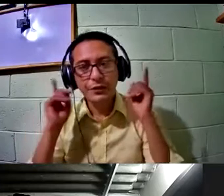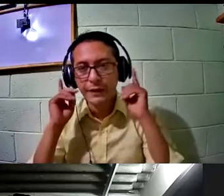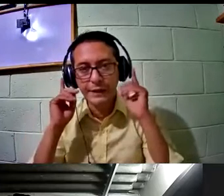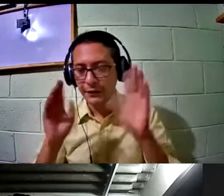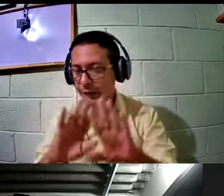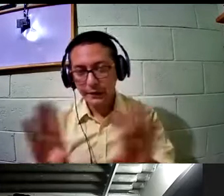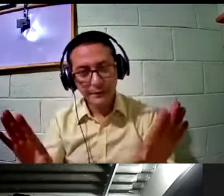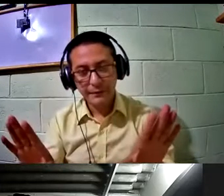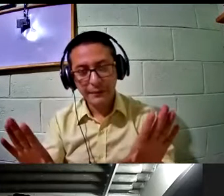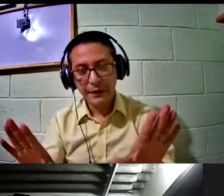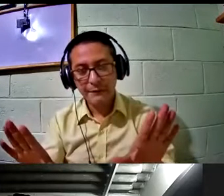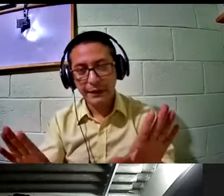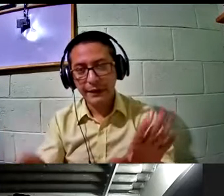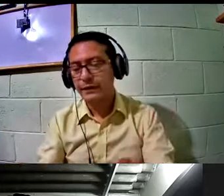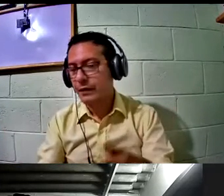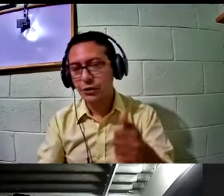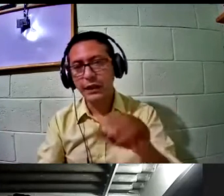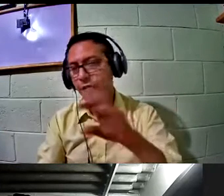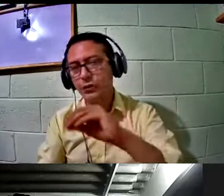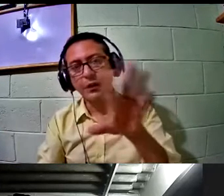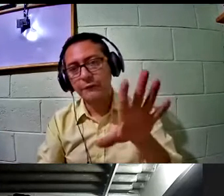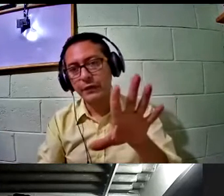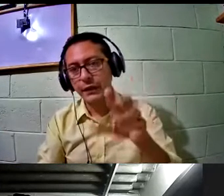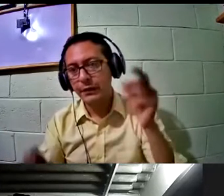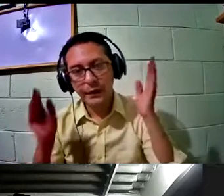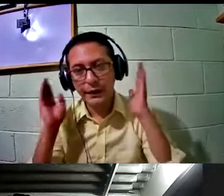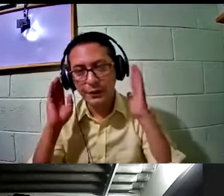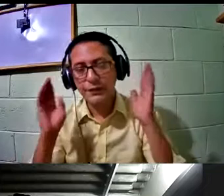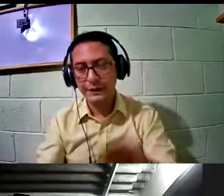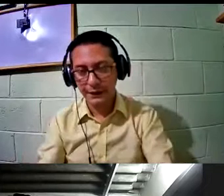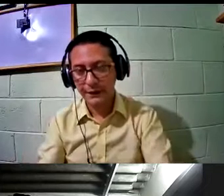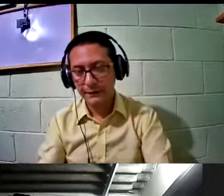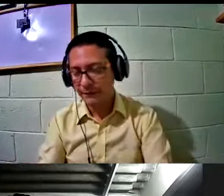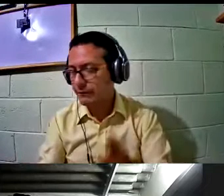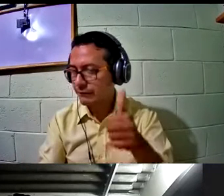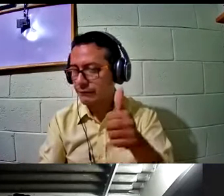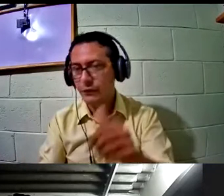Today just listen, okay? That's okay. Fine. You can turn off your camera and just listen. Thank you.